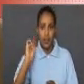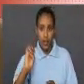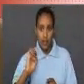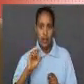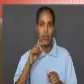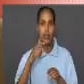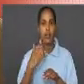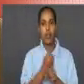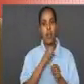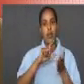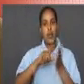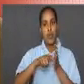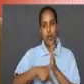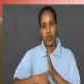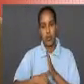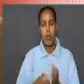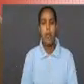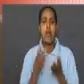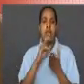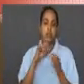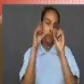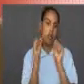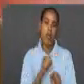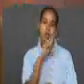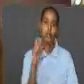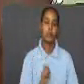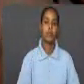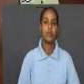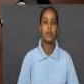a moment to list as many as you can.